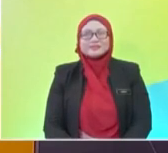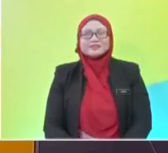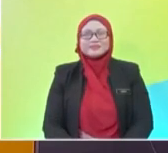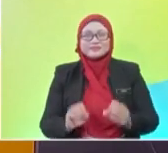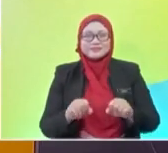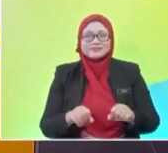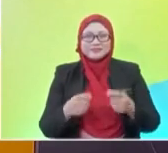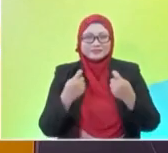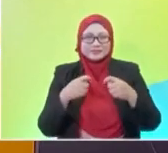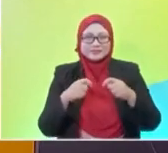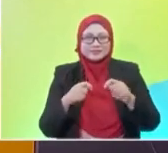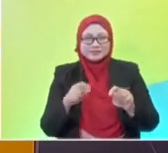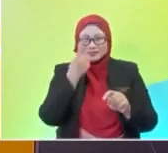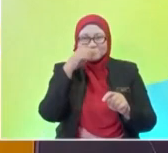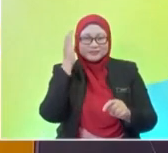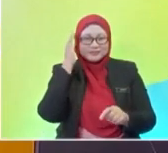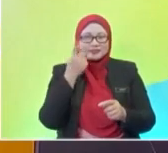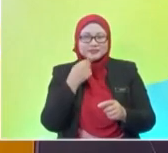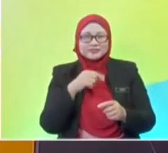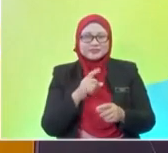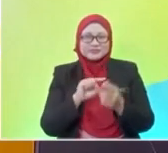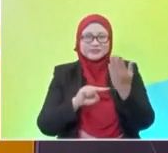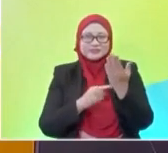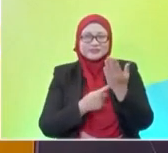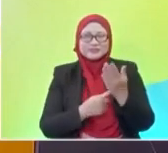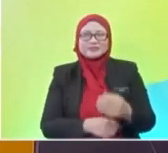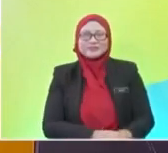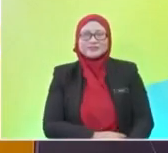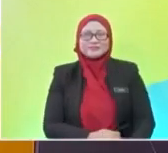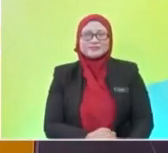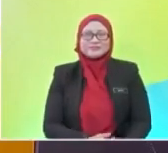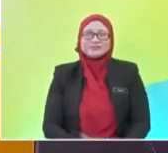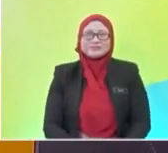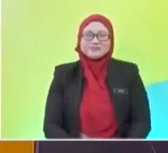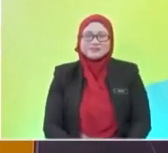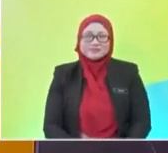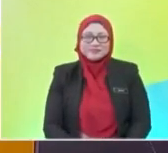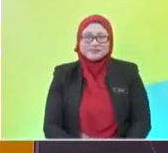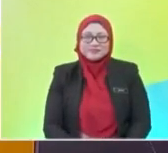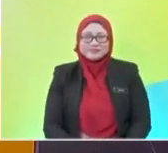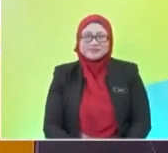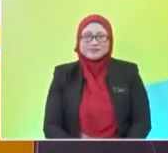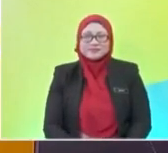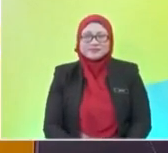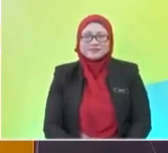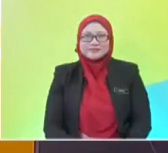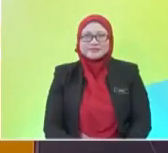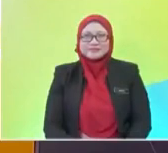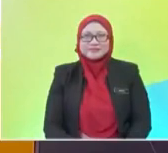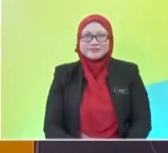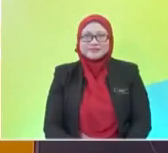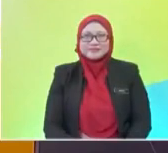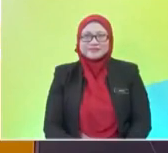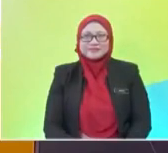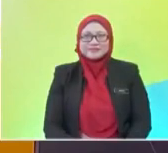Okay. Okay, so winner will start. Scissors, paper, stone. Scissors, paper, stone. Scissors, paper,